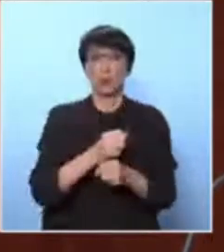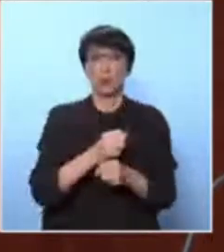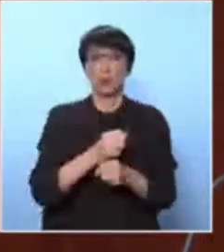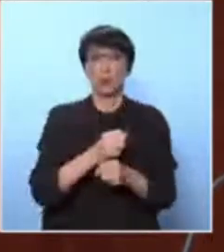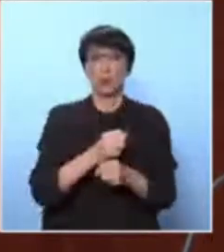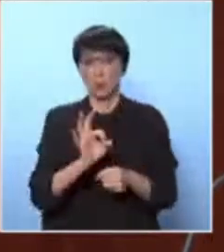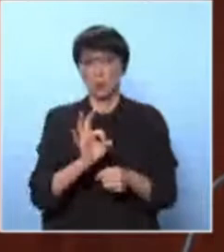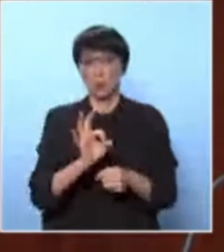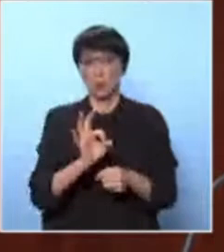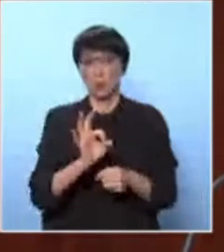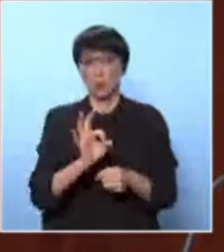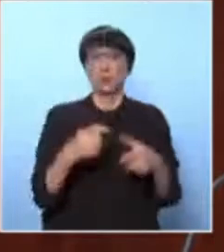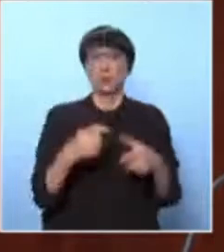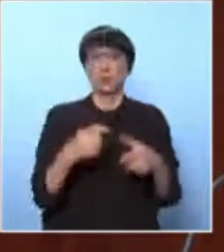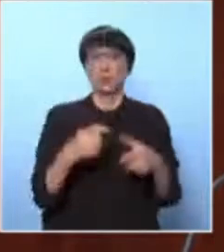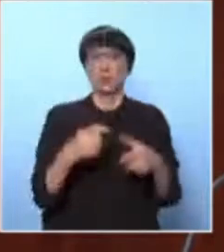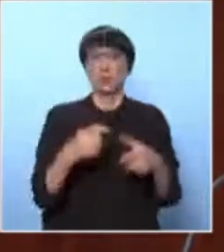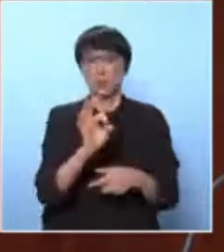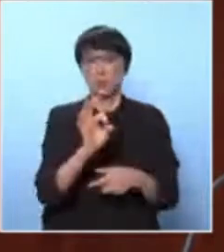more.